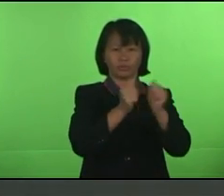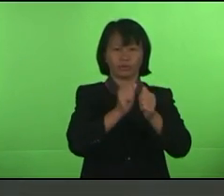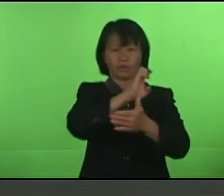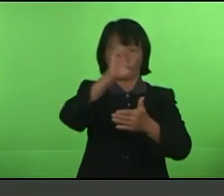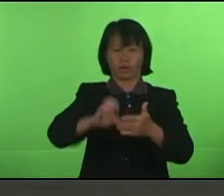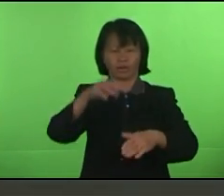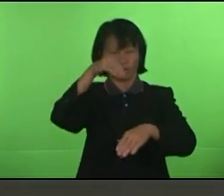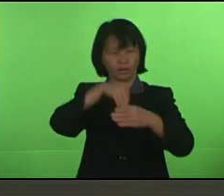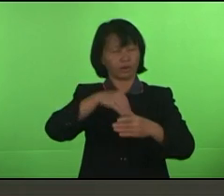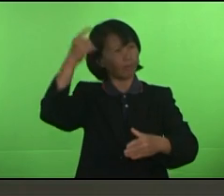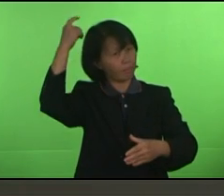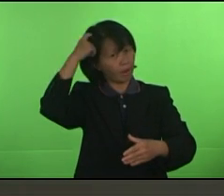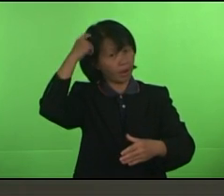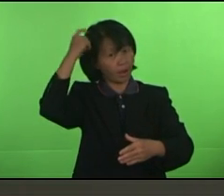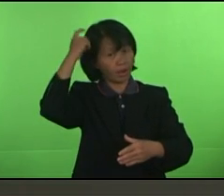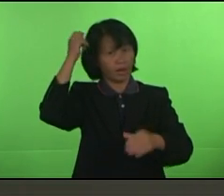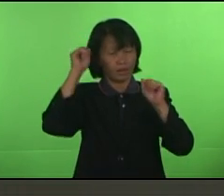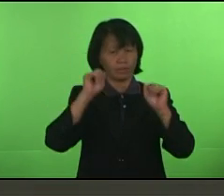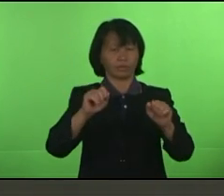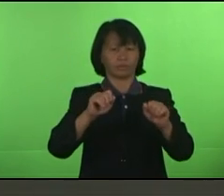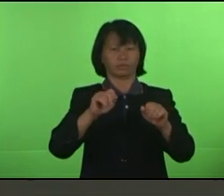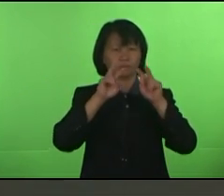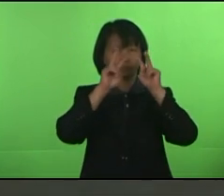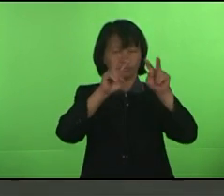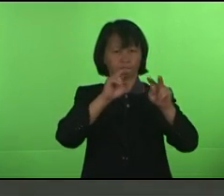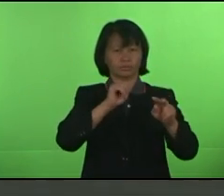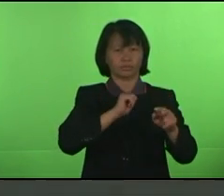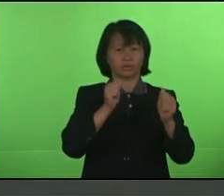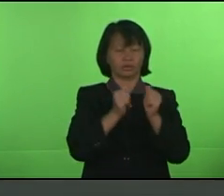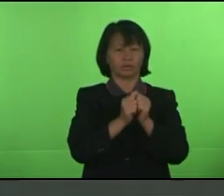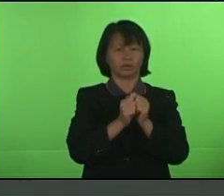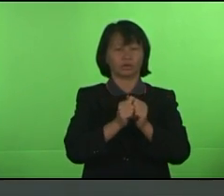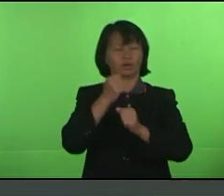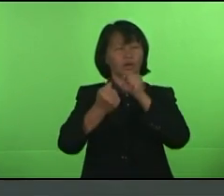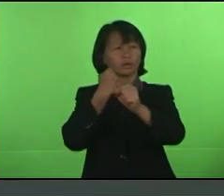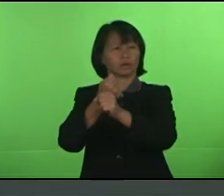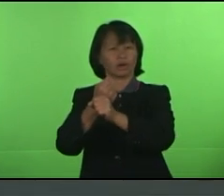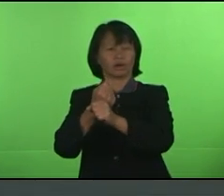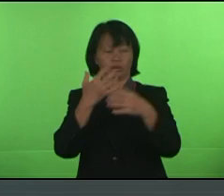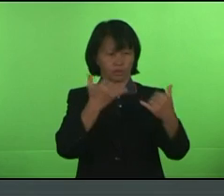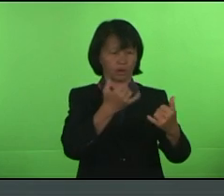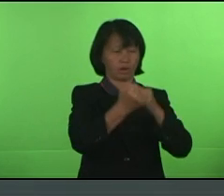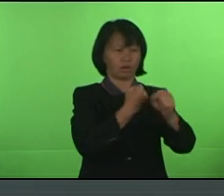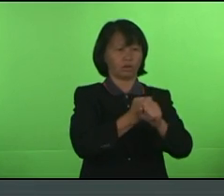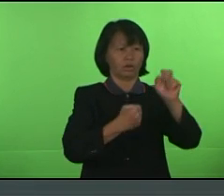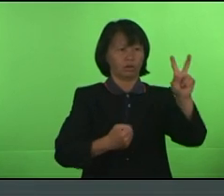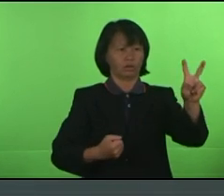you already can foresee. Visualize yourself, you know, by the year